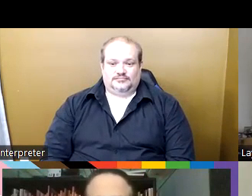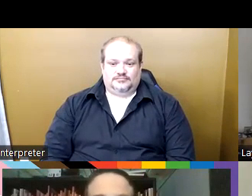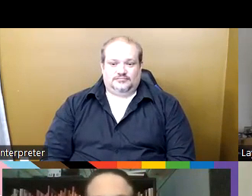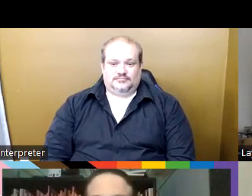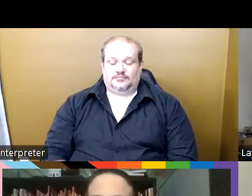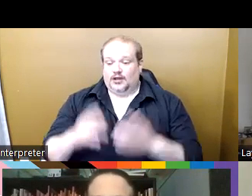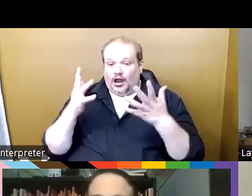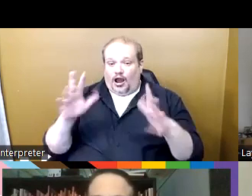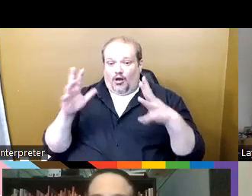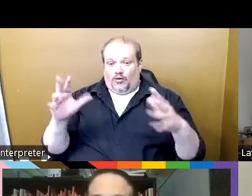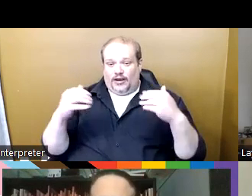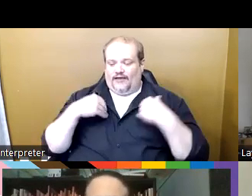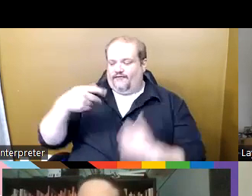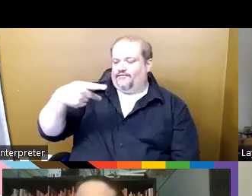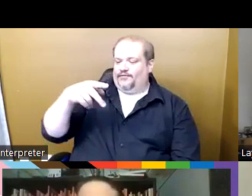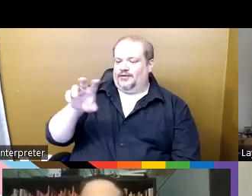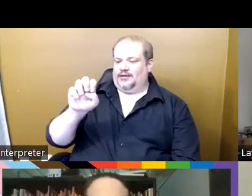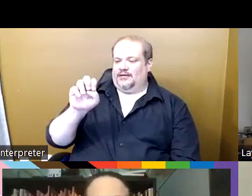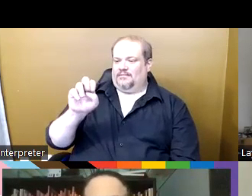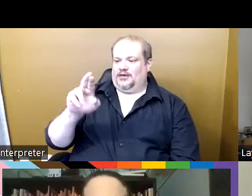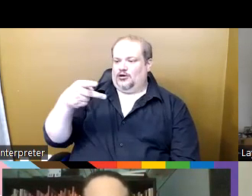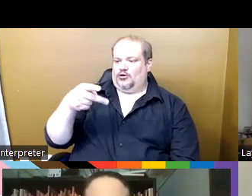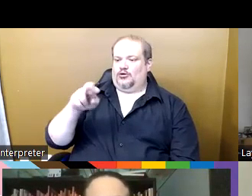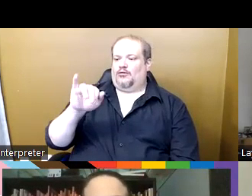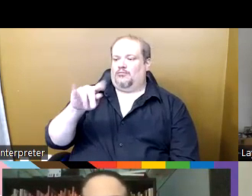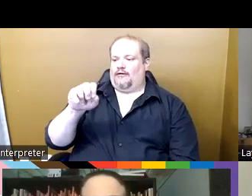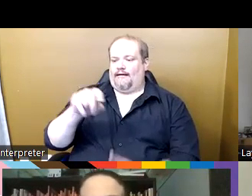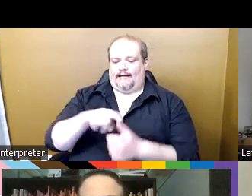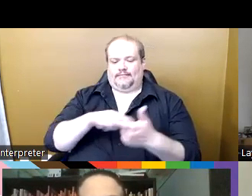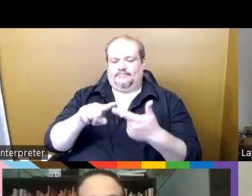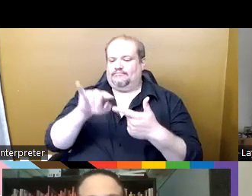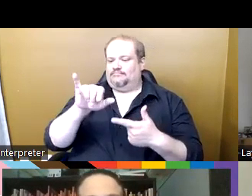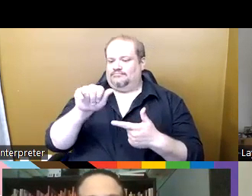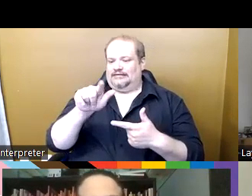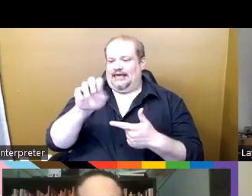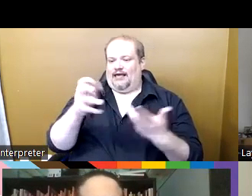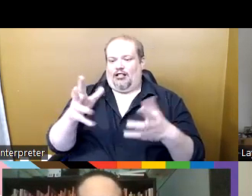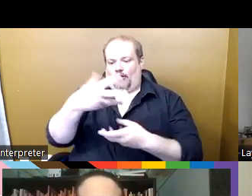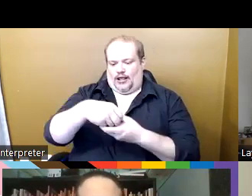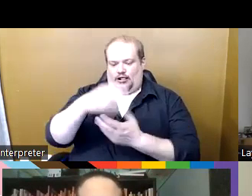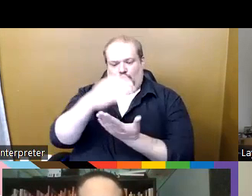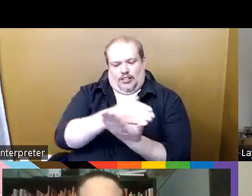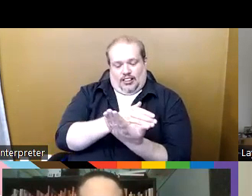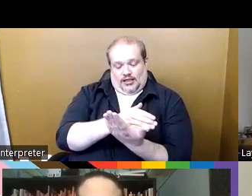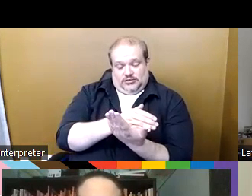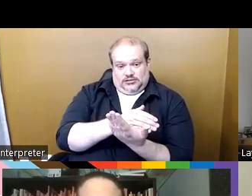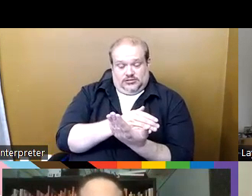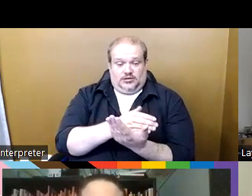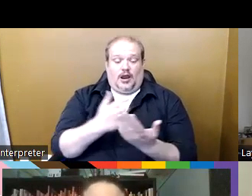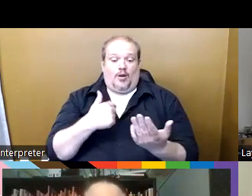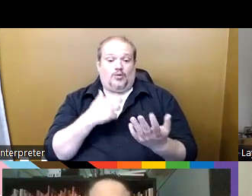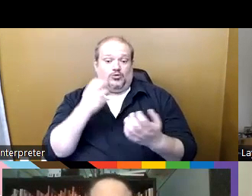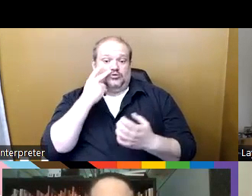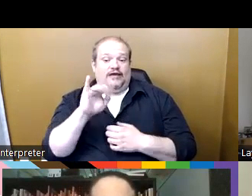We've already got PeerPride on the list, and we've already got Yale on the list, but I wanted to make sure that there's also, if there's any spaces for folks to